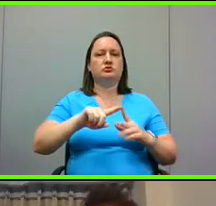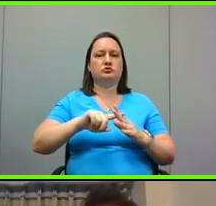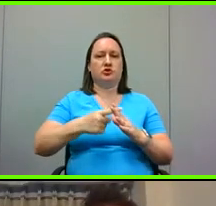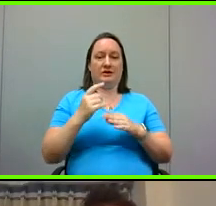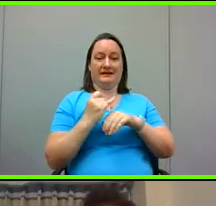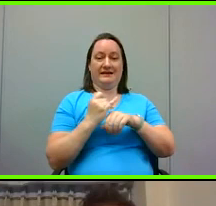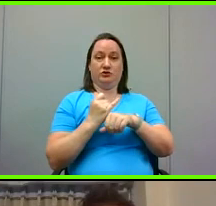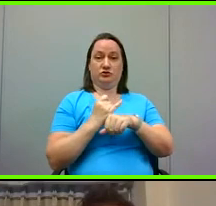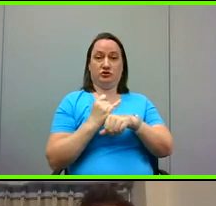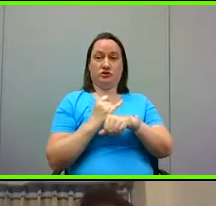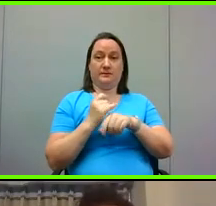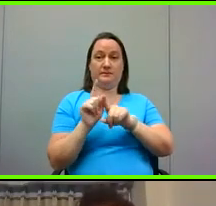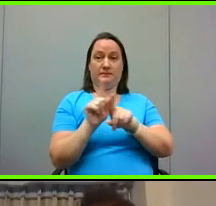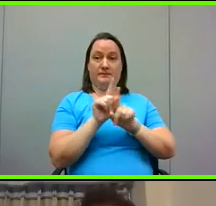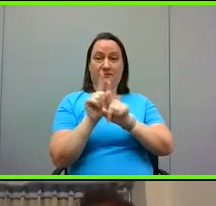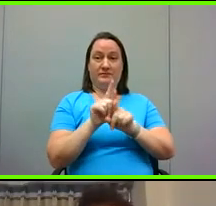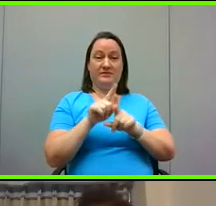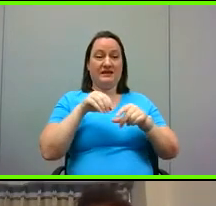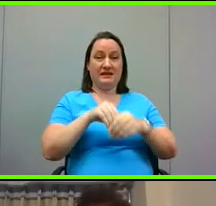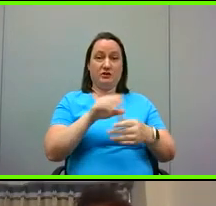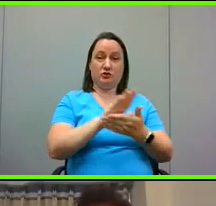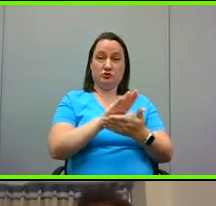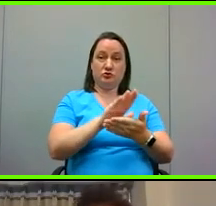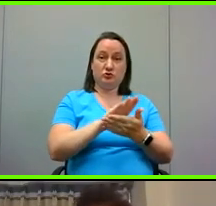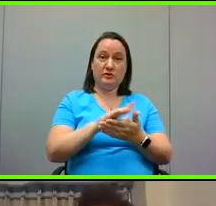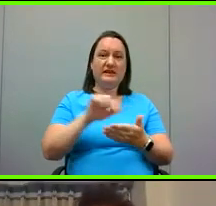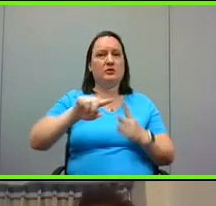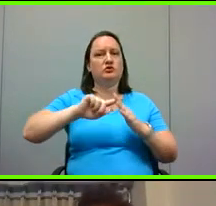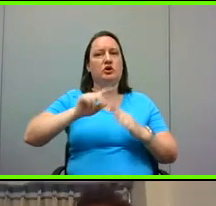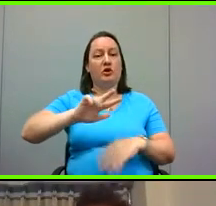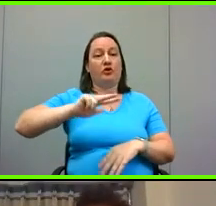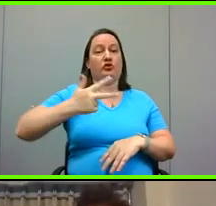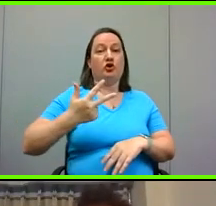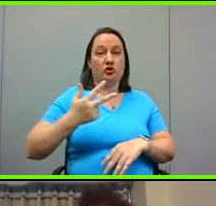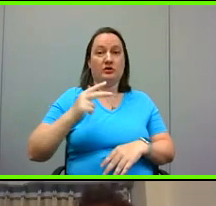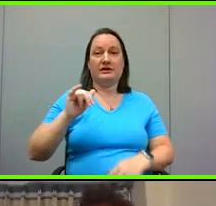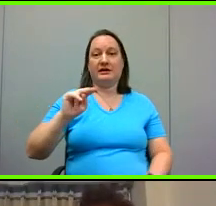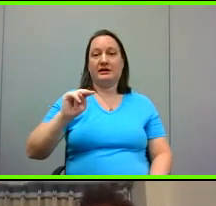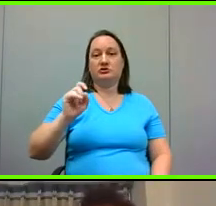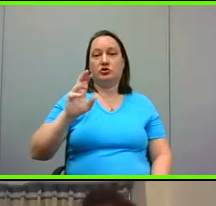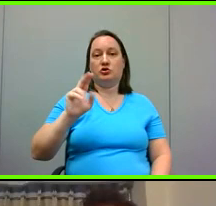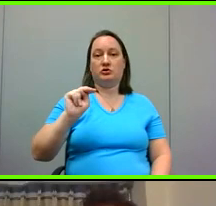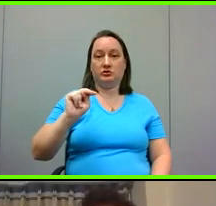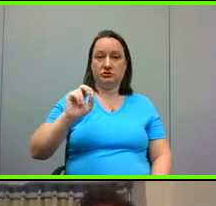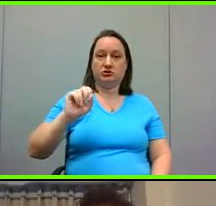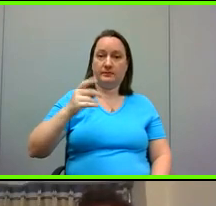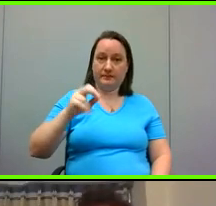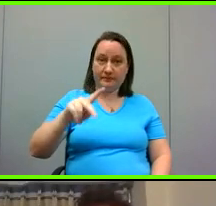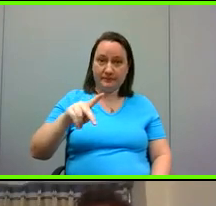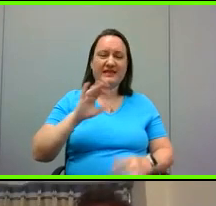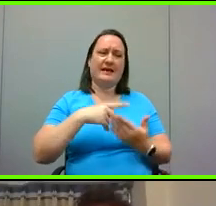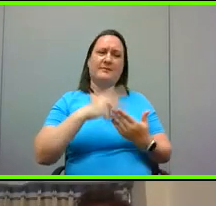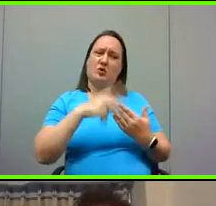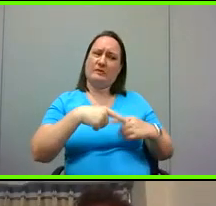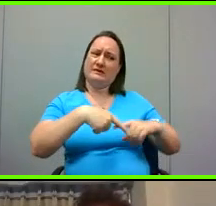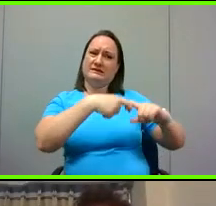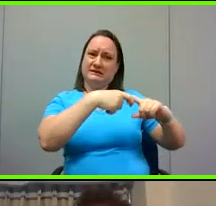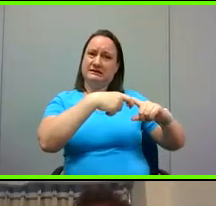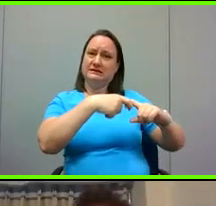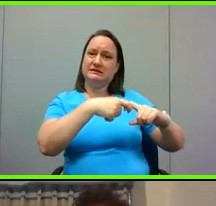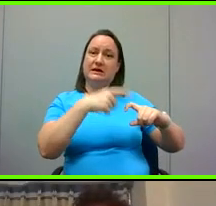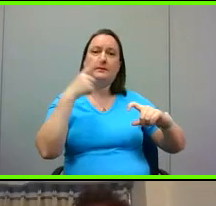third internship or may have ended the third internship. We stopped that program. And before school closed, when